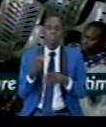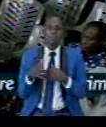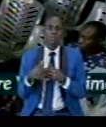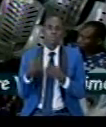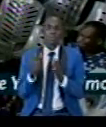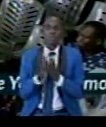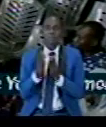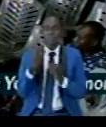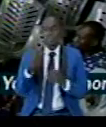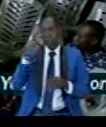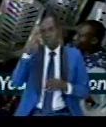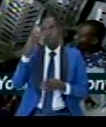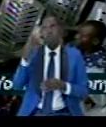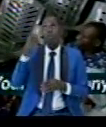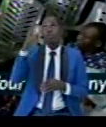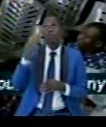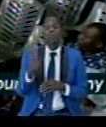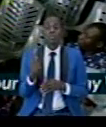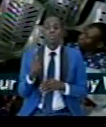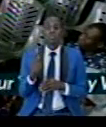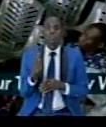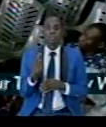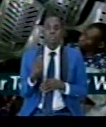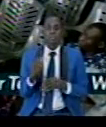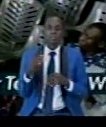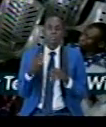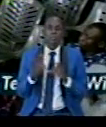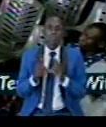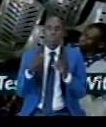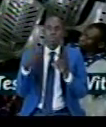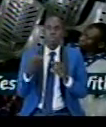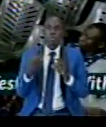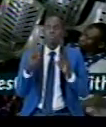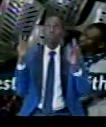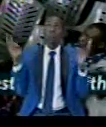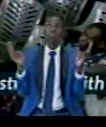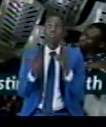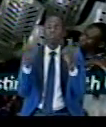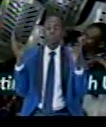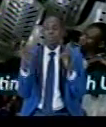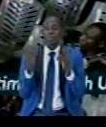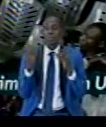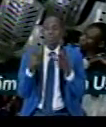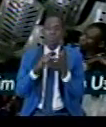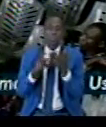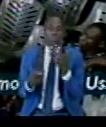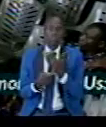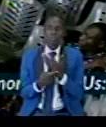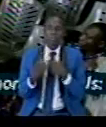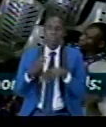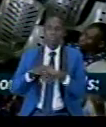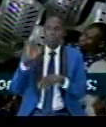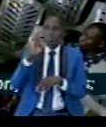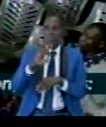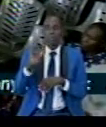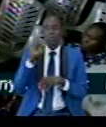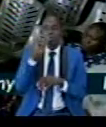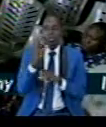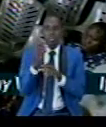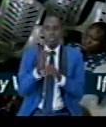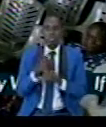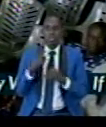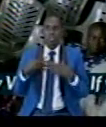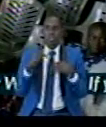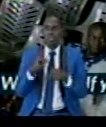God, while the triumphant power crusade was going on Friday, according to her, she received her healing and the